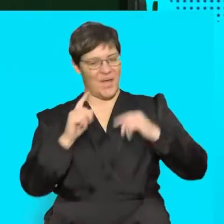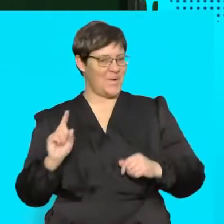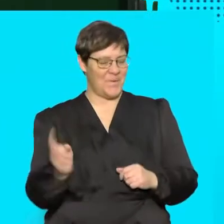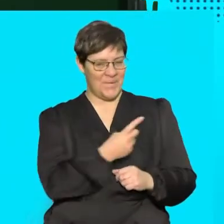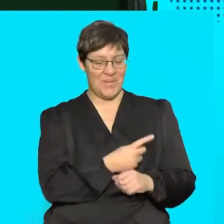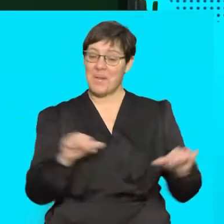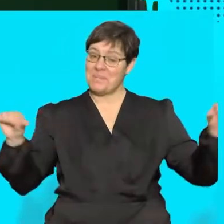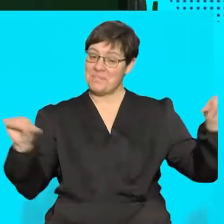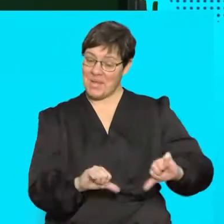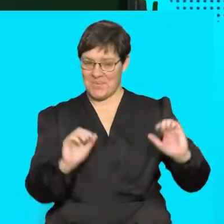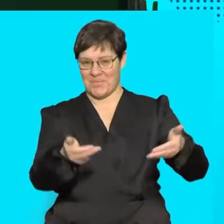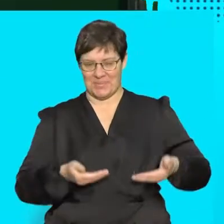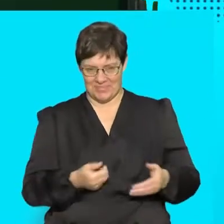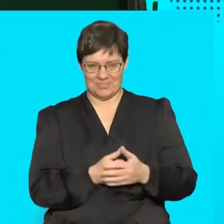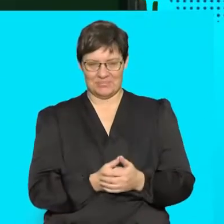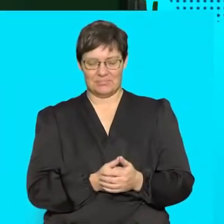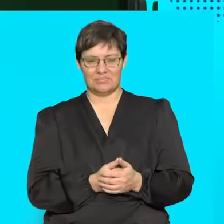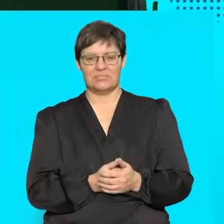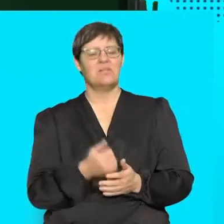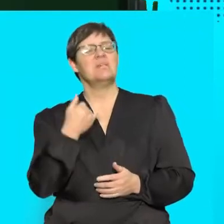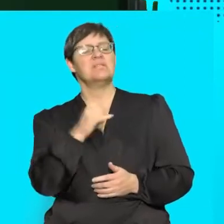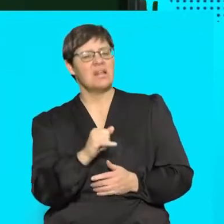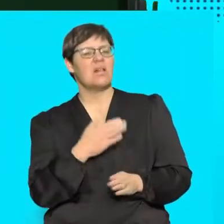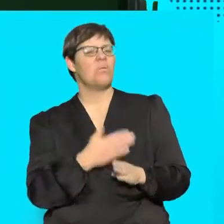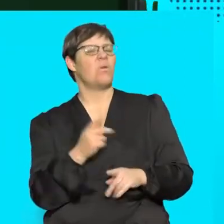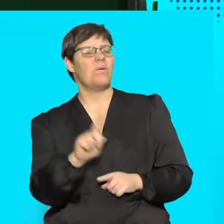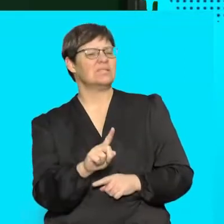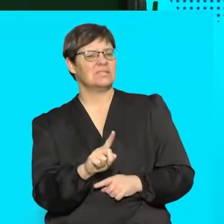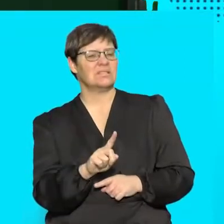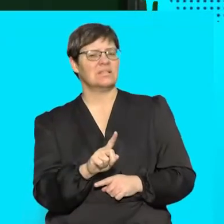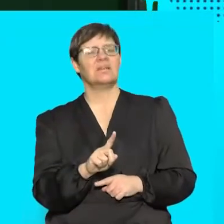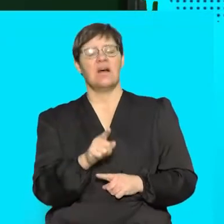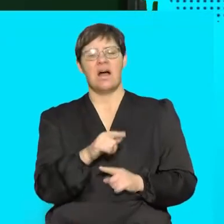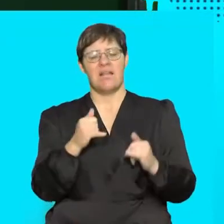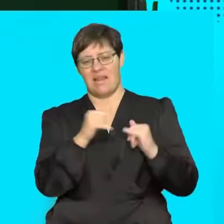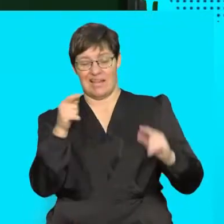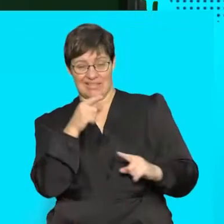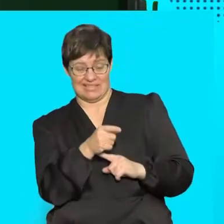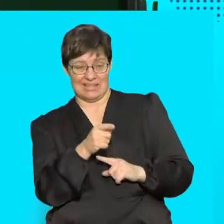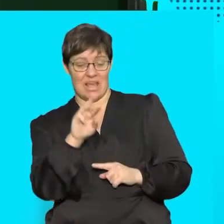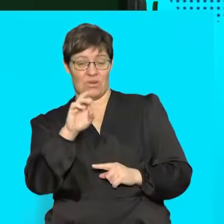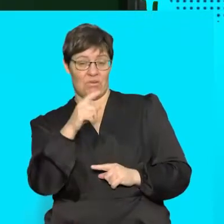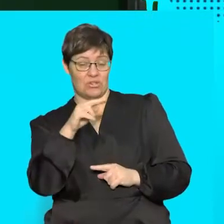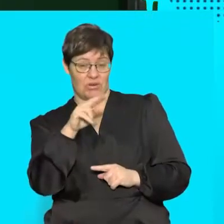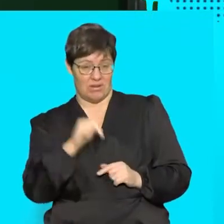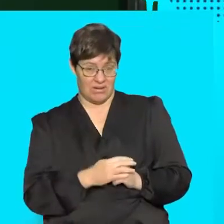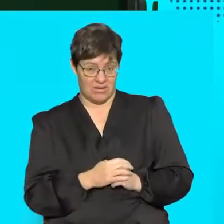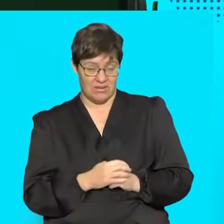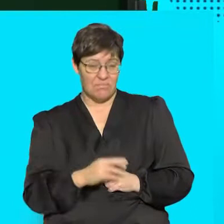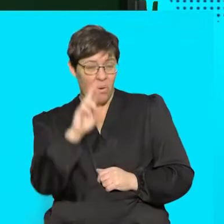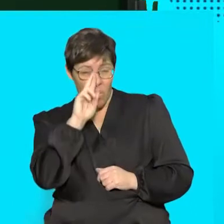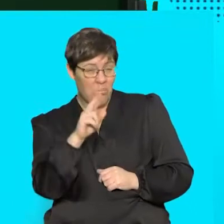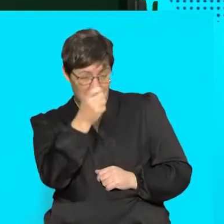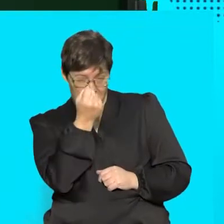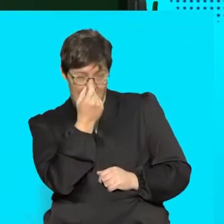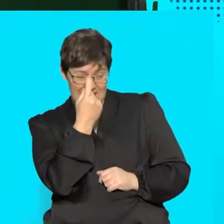Hello out there, welcome back once again. We're still working on regression, okay? And I hope you've understand